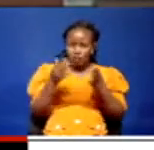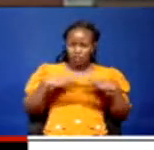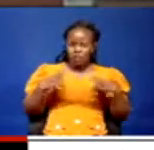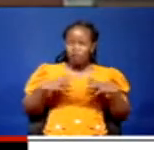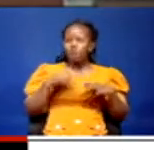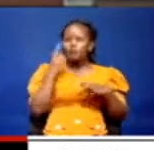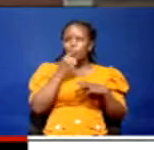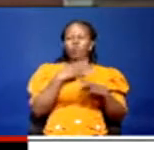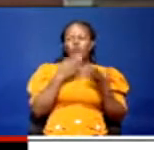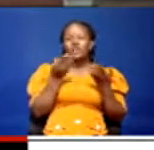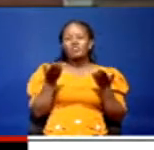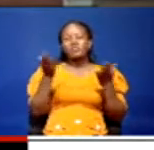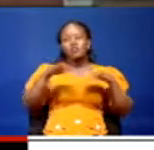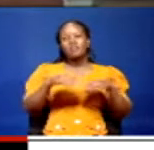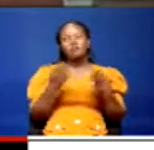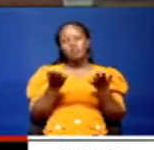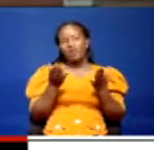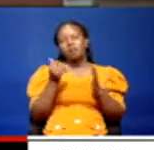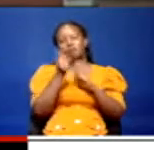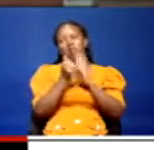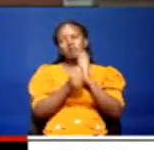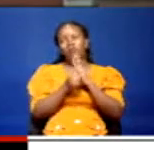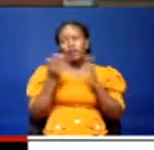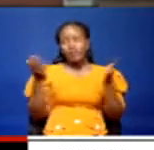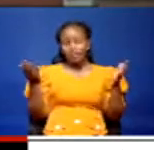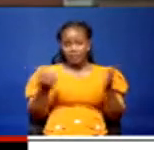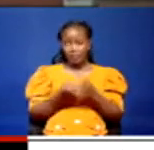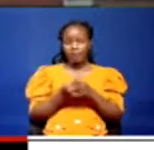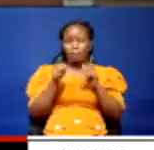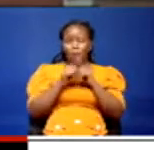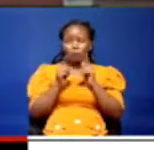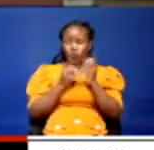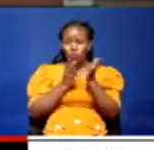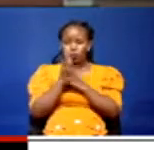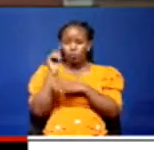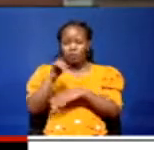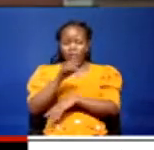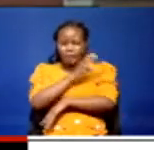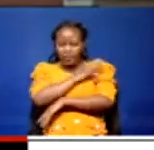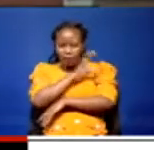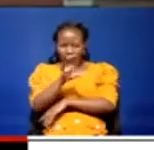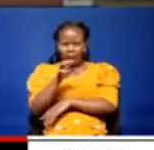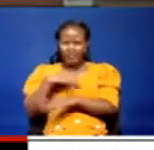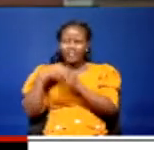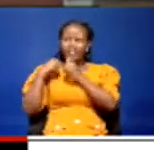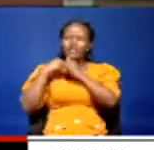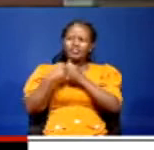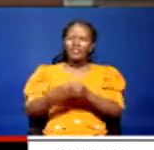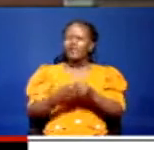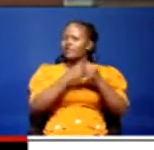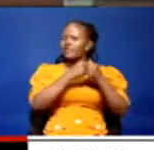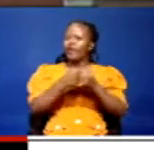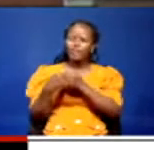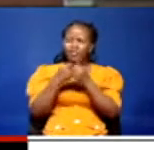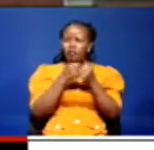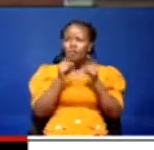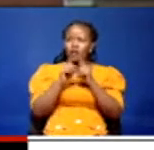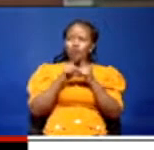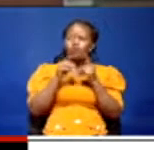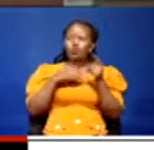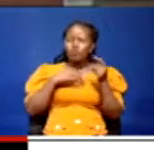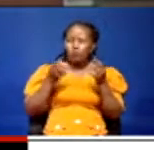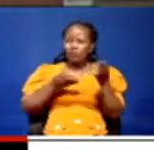I'm sure today you know what my agenda was in this empowerment, and I had a lot of challenges. I was even taken to court, a case we just